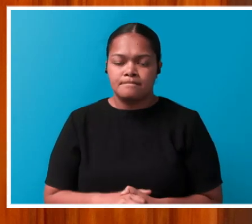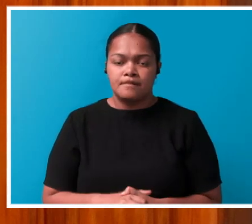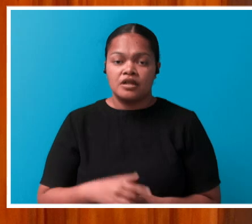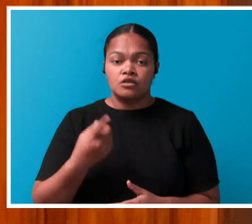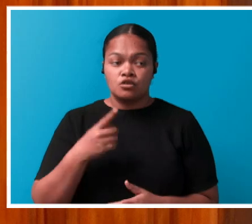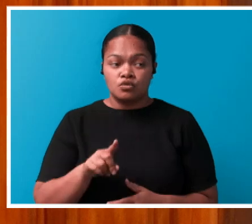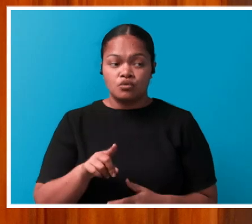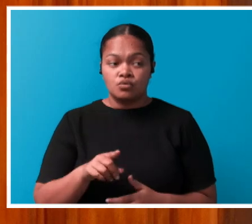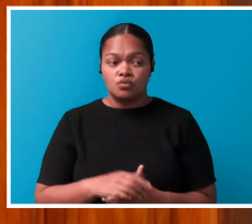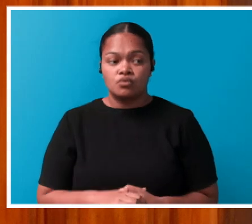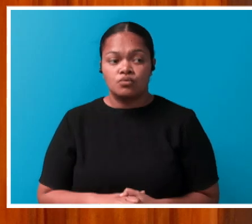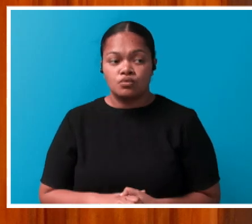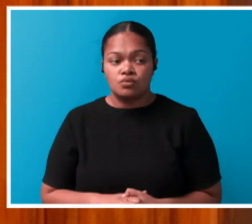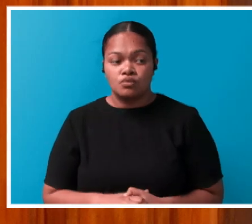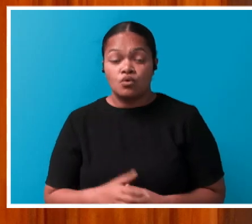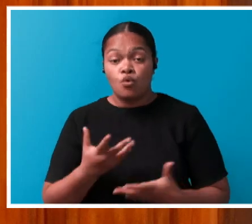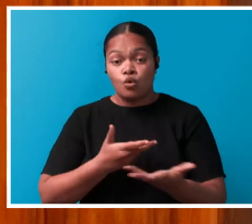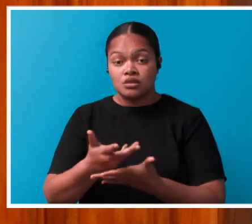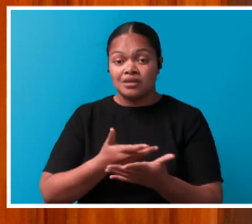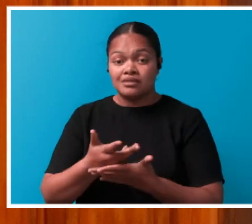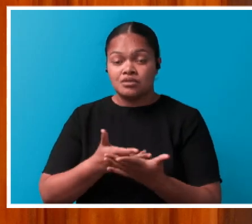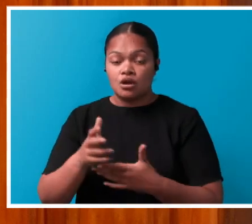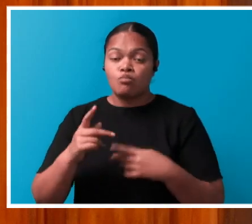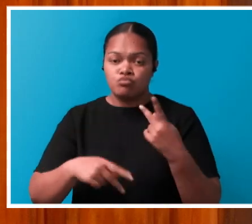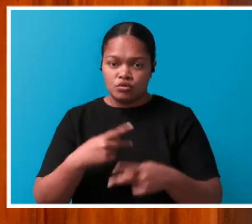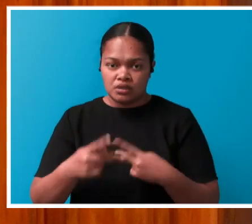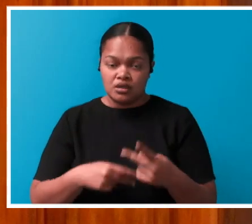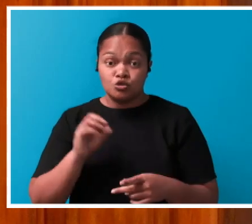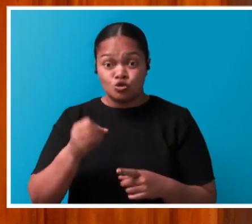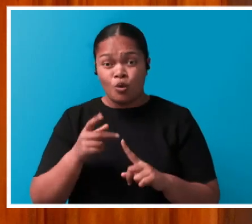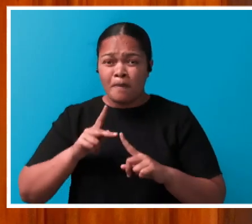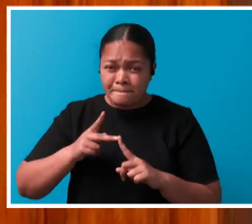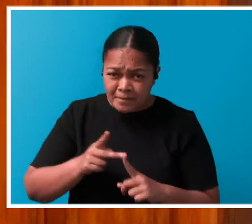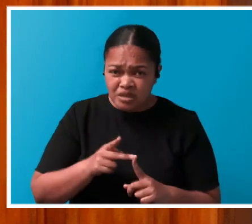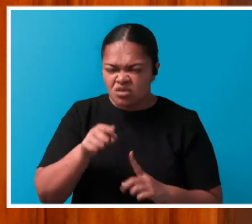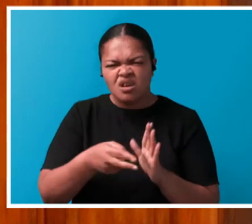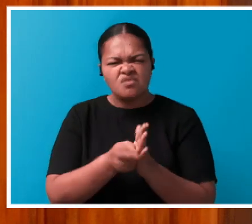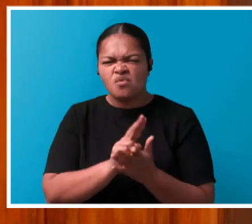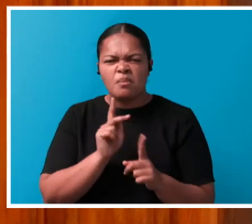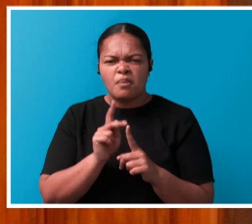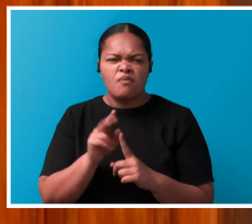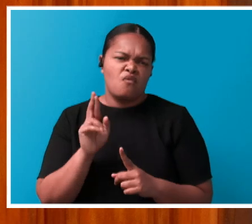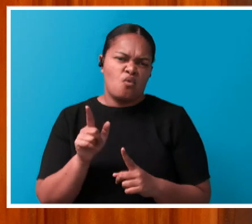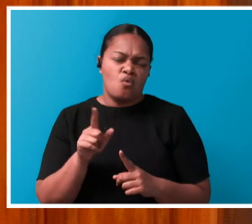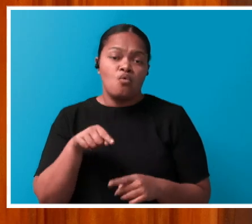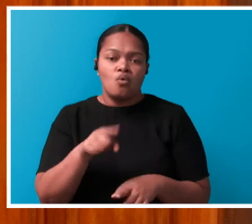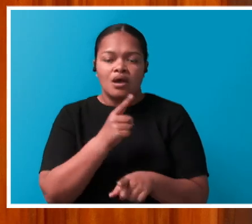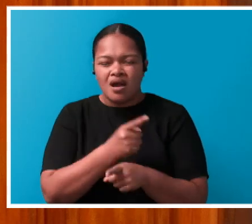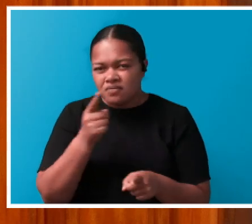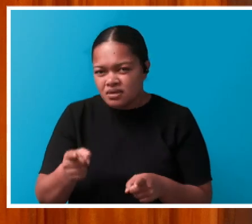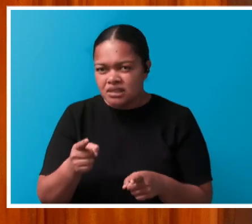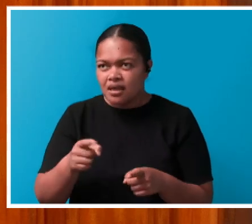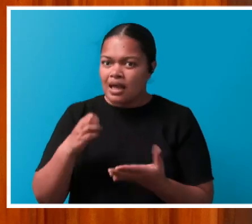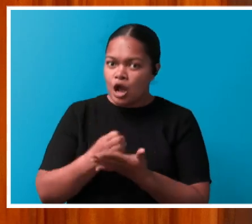comprehensive consultation process. The priority areas of this review include the good governance, economic